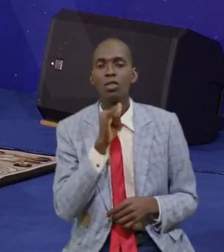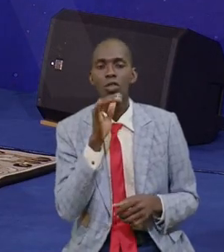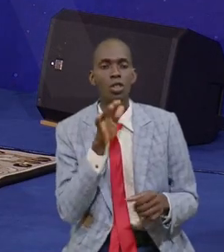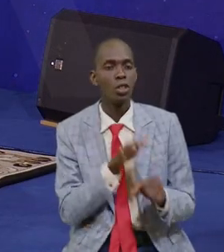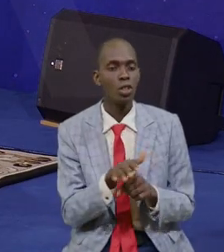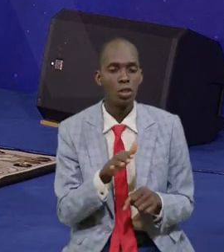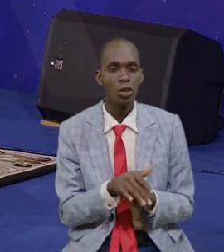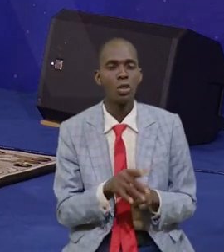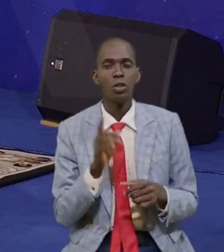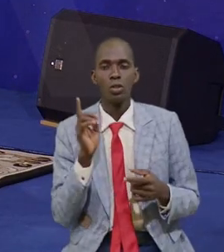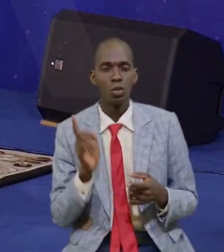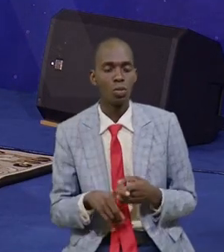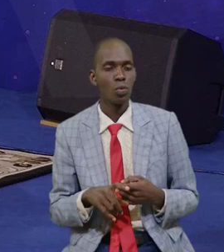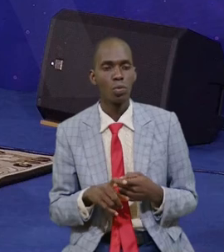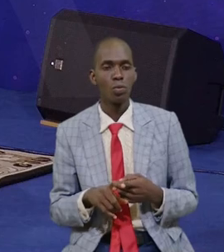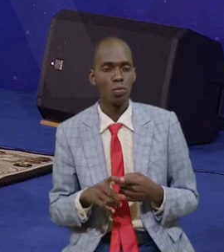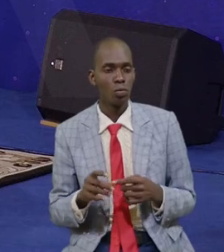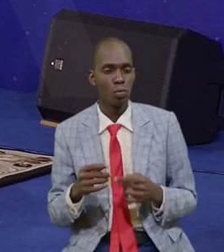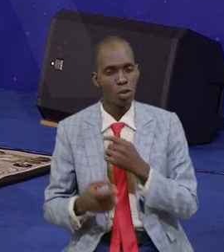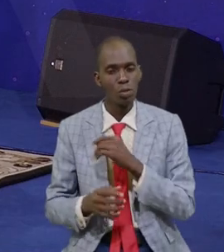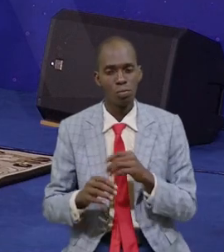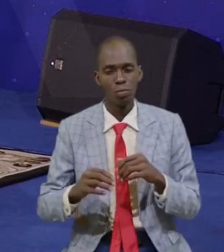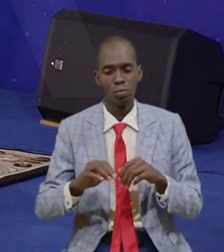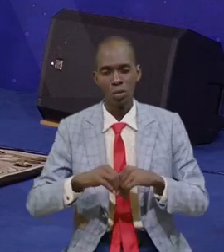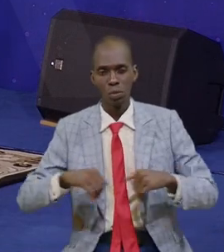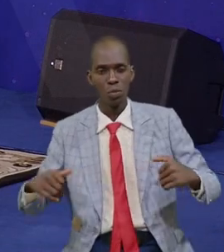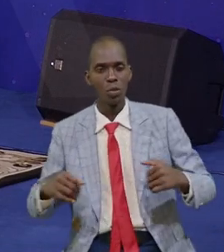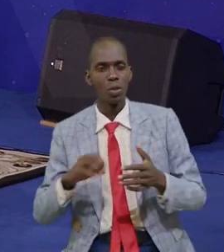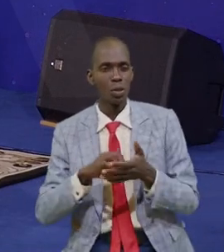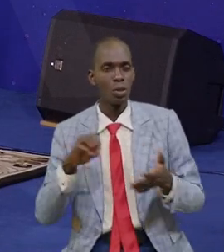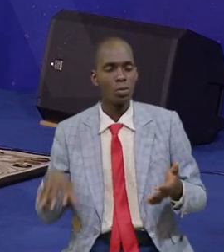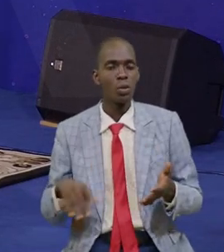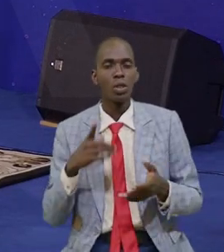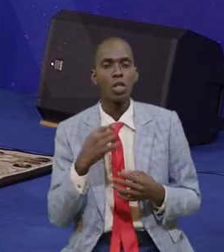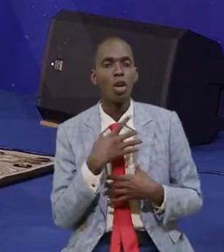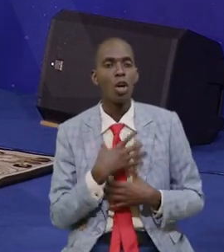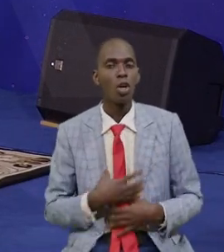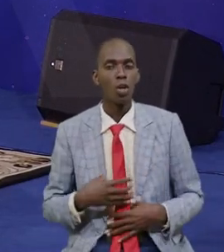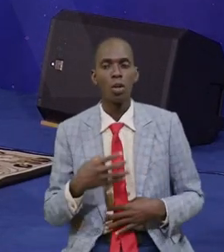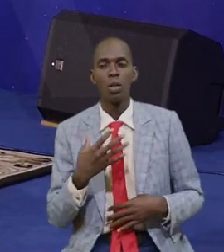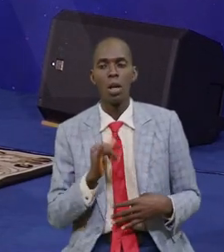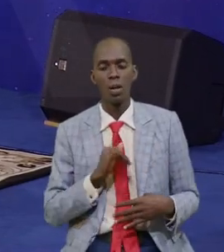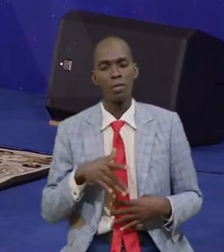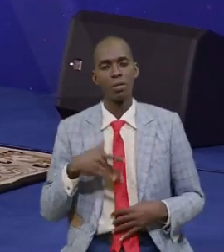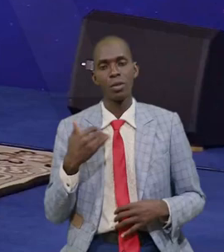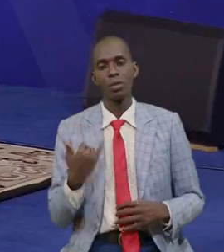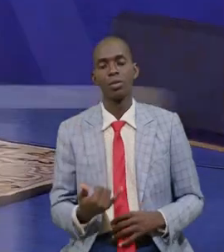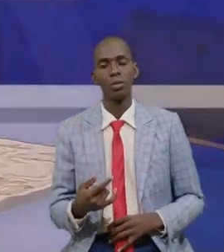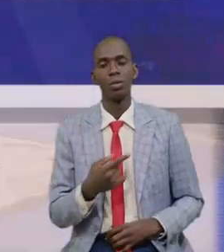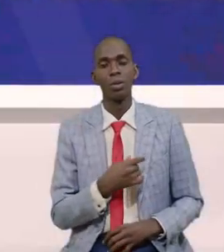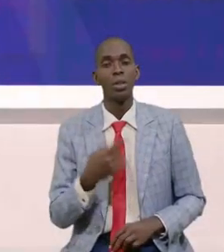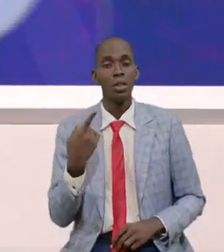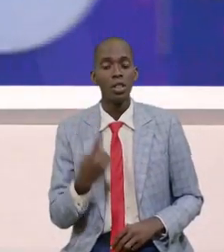to assuage and temper and remove the hunger I feel today. The faith